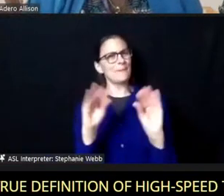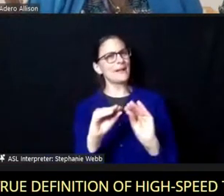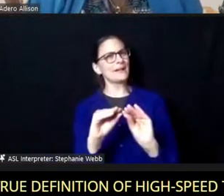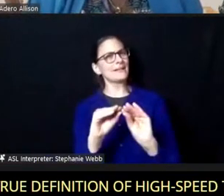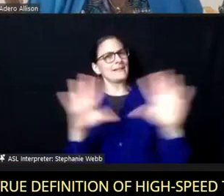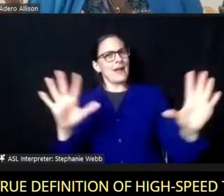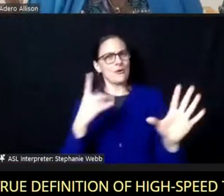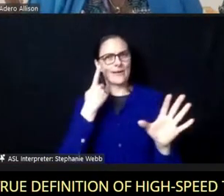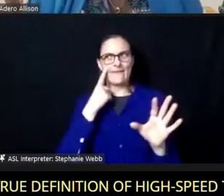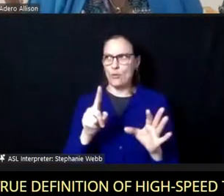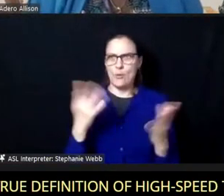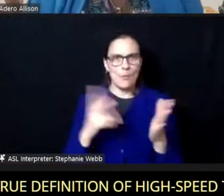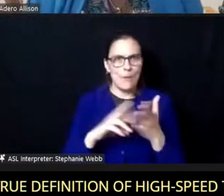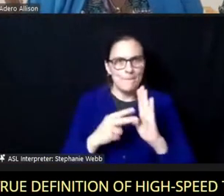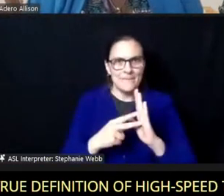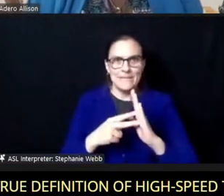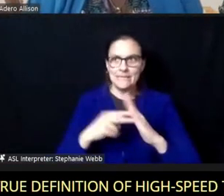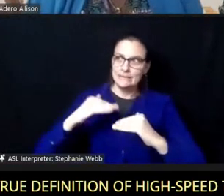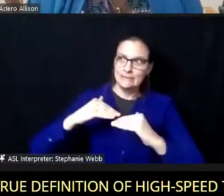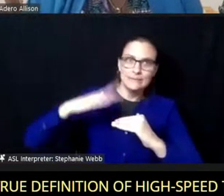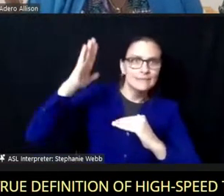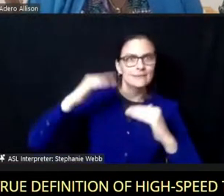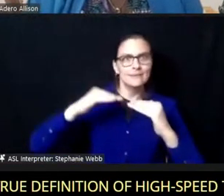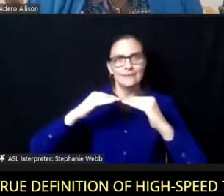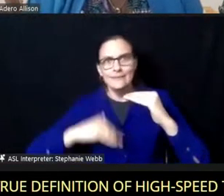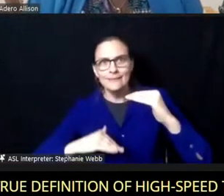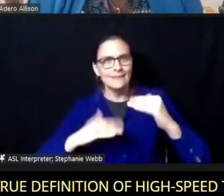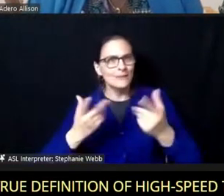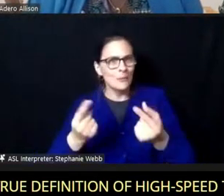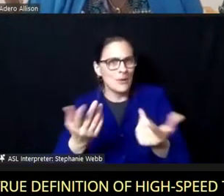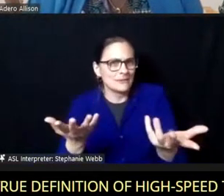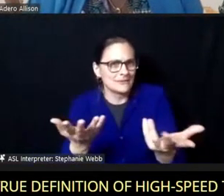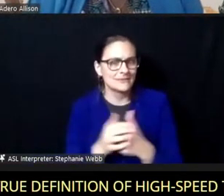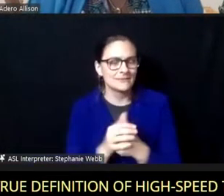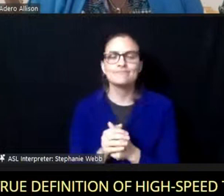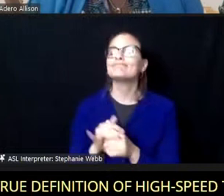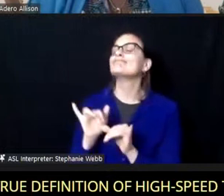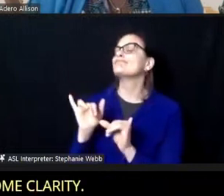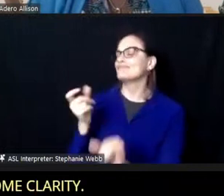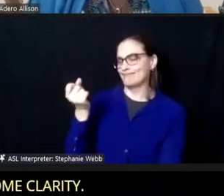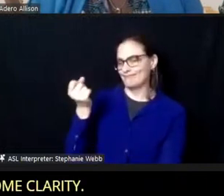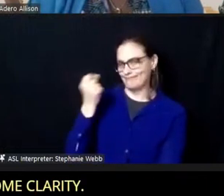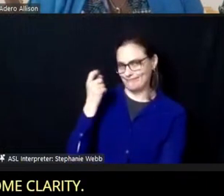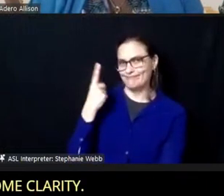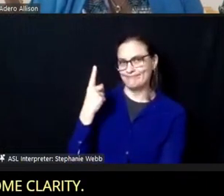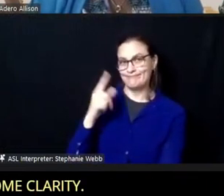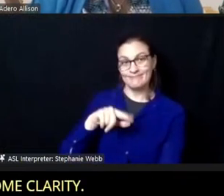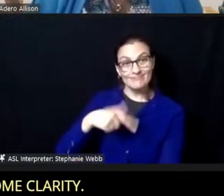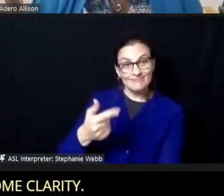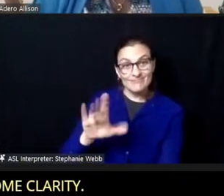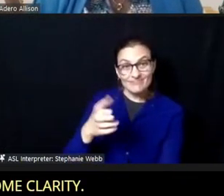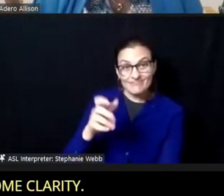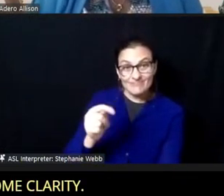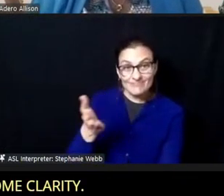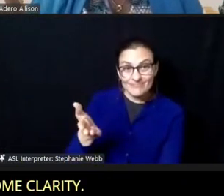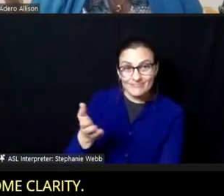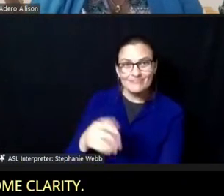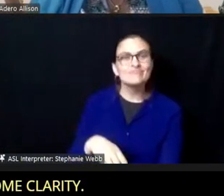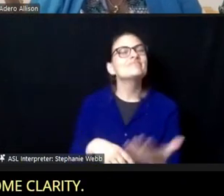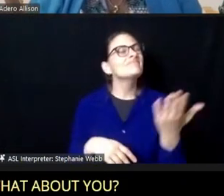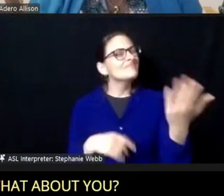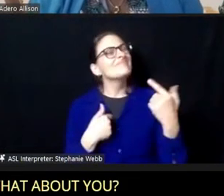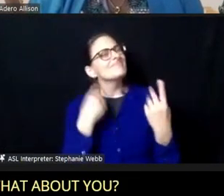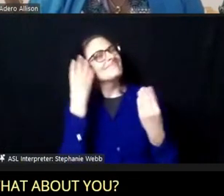you? Just kind of adding to the thoughts of, you know, how do you measure something? I was almost